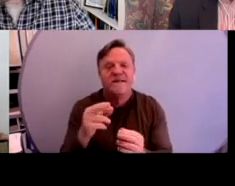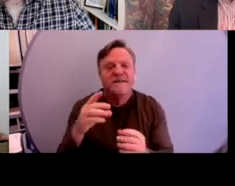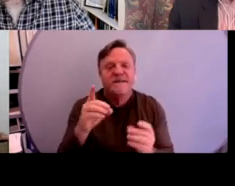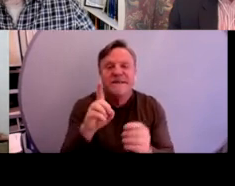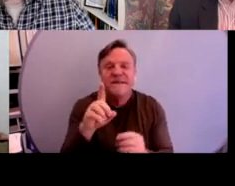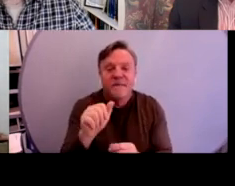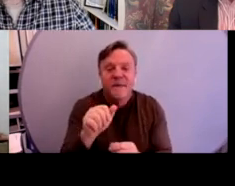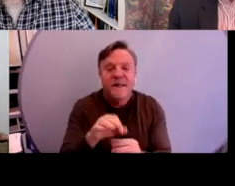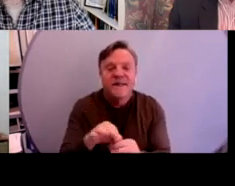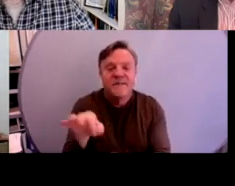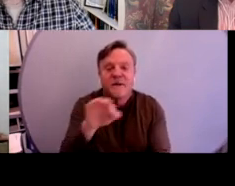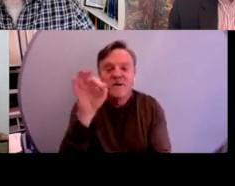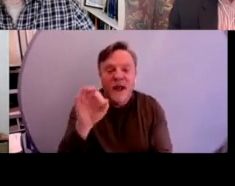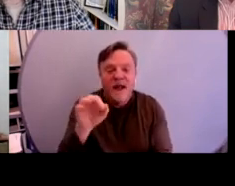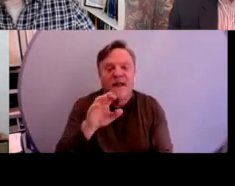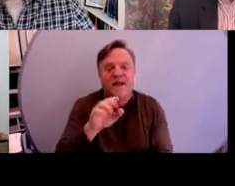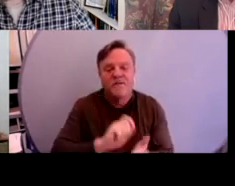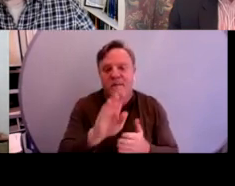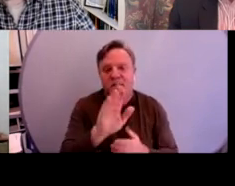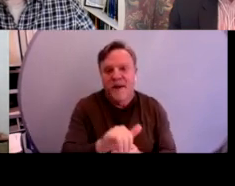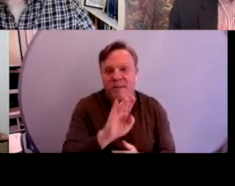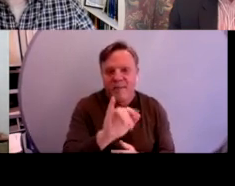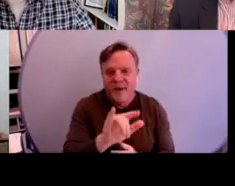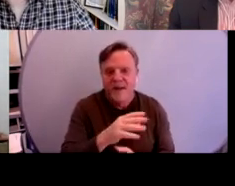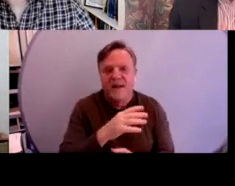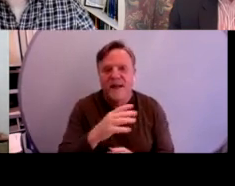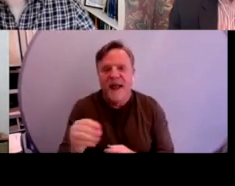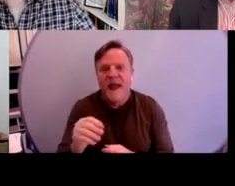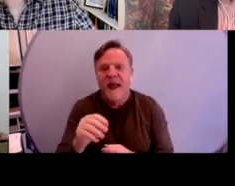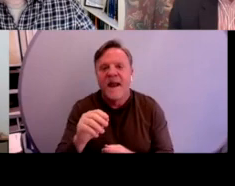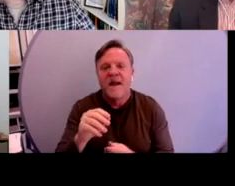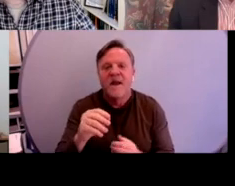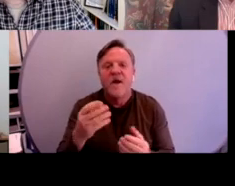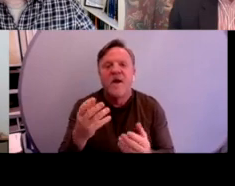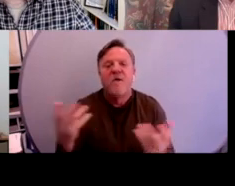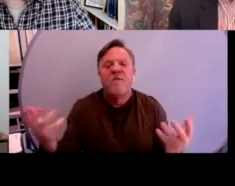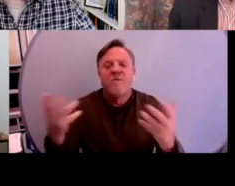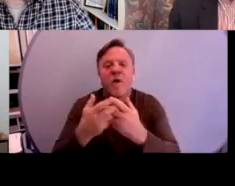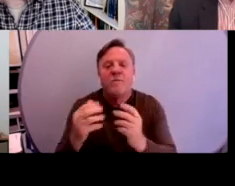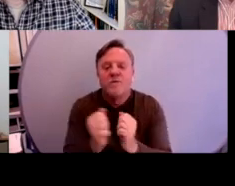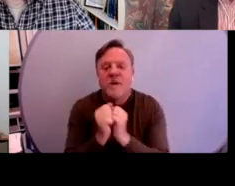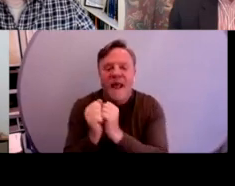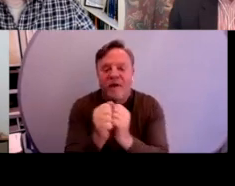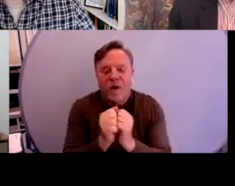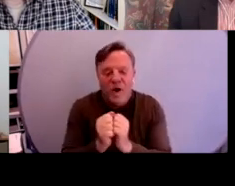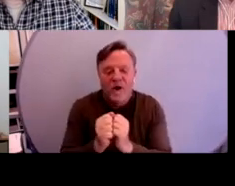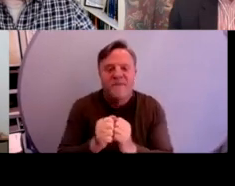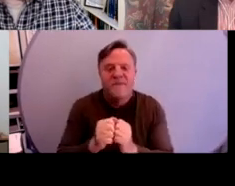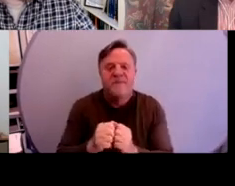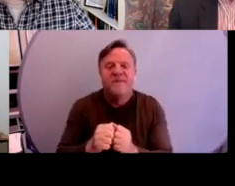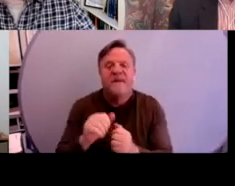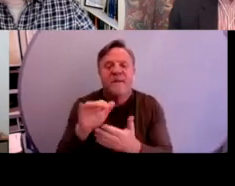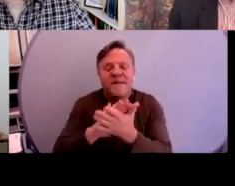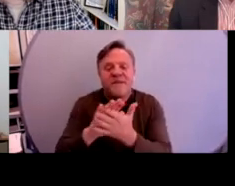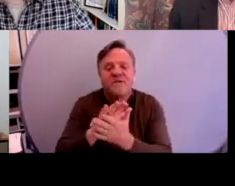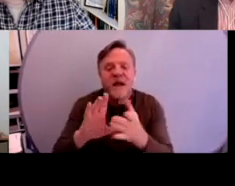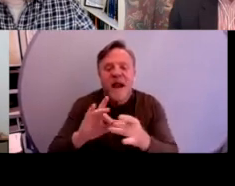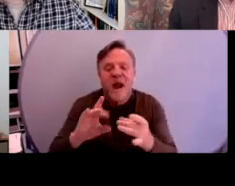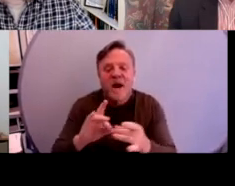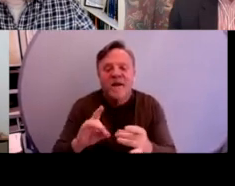Recovering Wholeness. It's by Bill. And then Formed Together, Mystery, Narrative, and Virtue in Christian Caregiving by